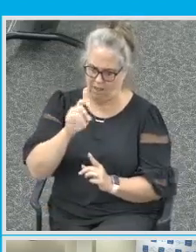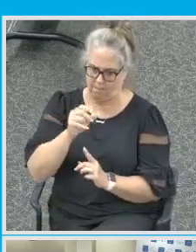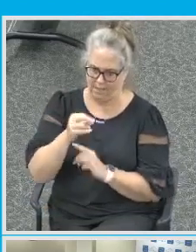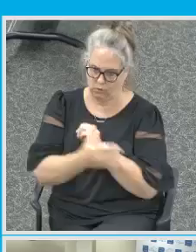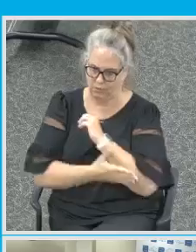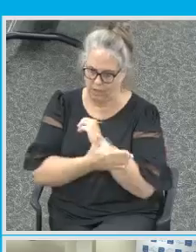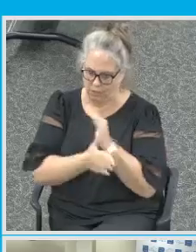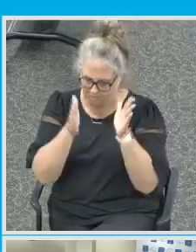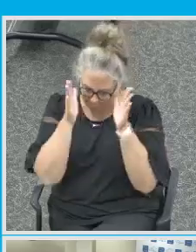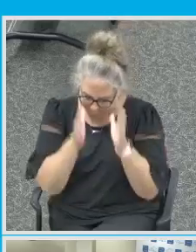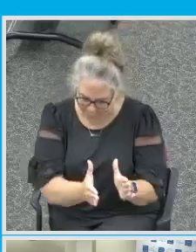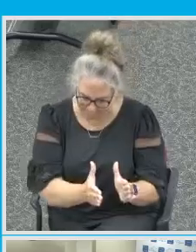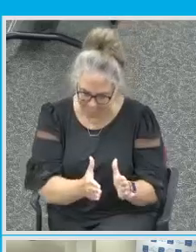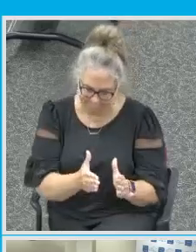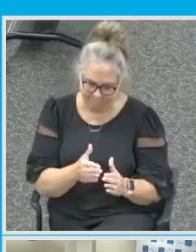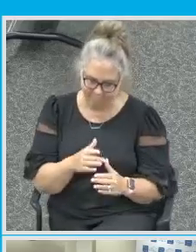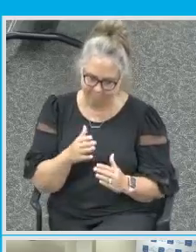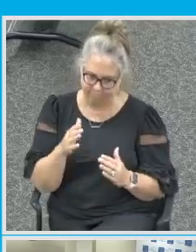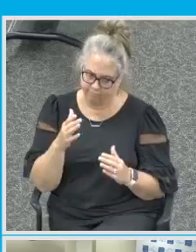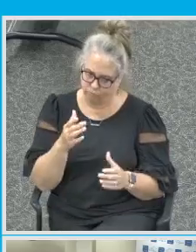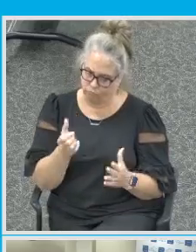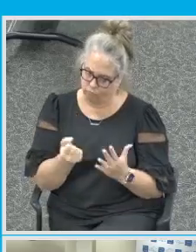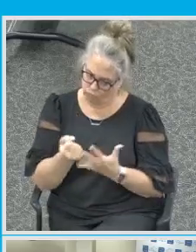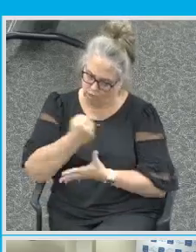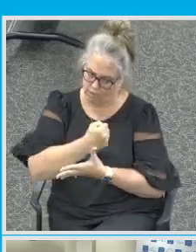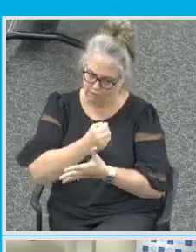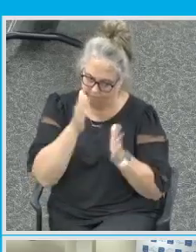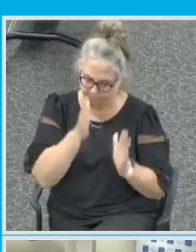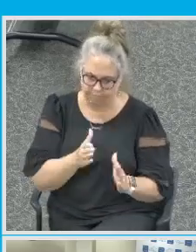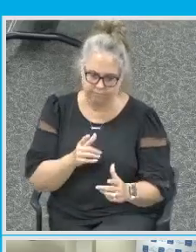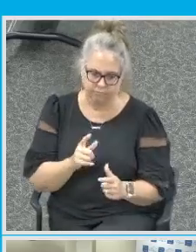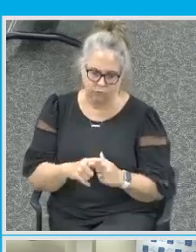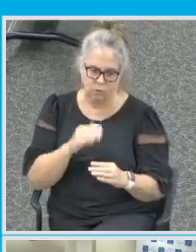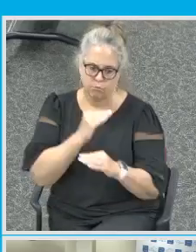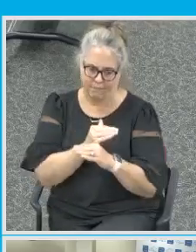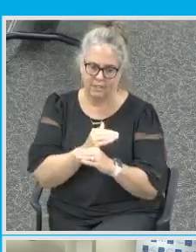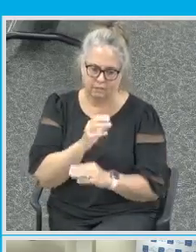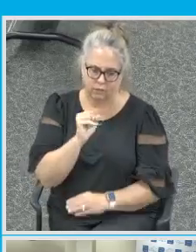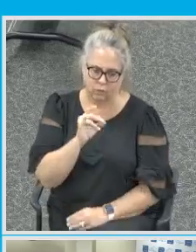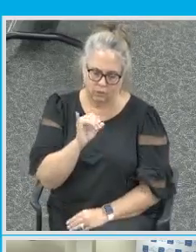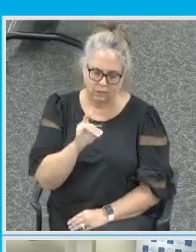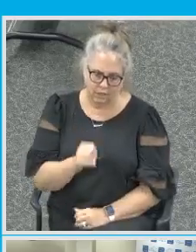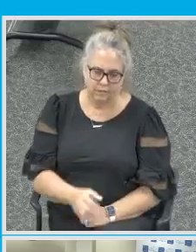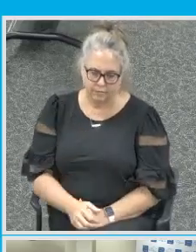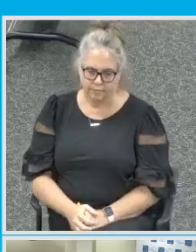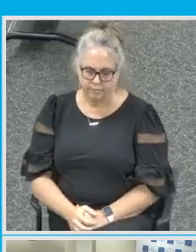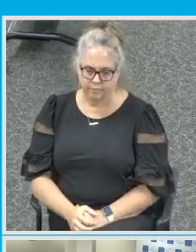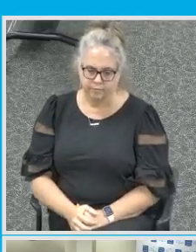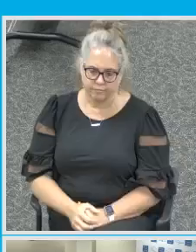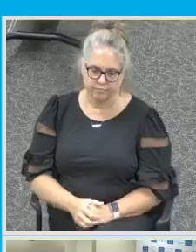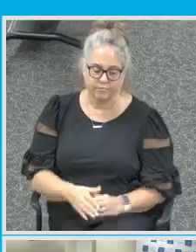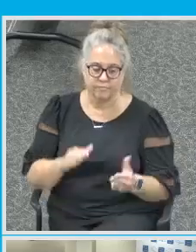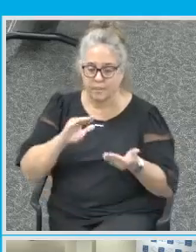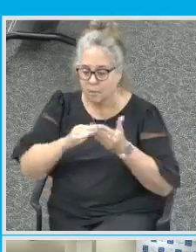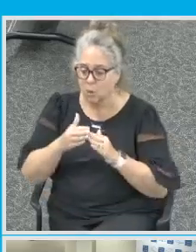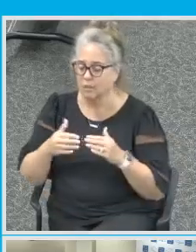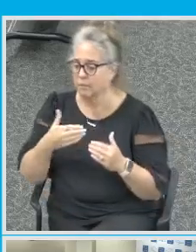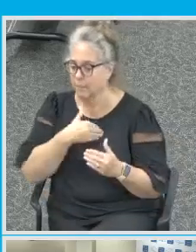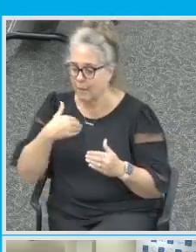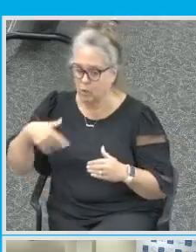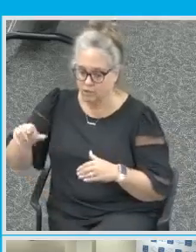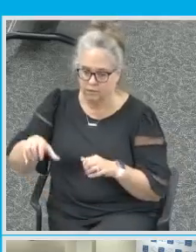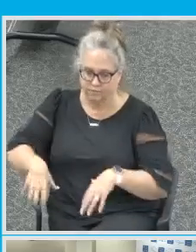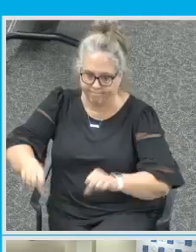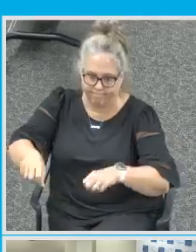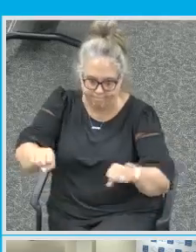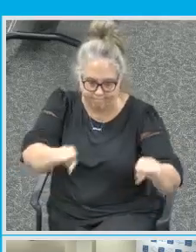who convenes the Youth Suicide Prevention Work Group, a collaborative of community partners taking collective action in support of youth mental health and